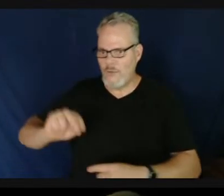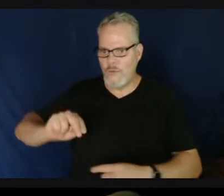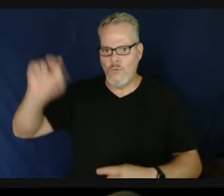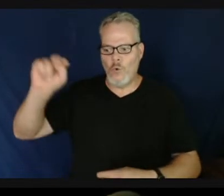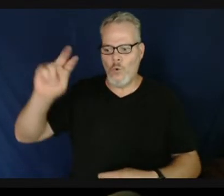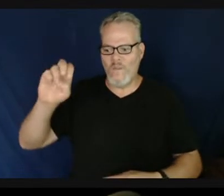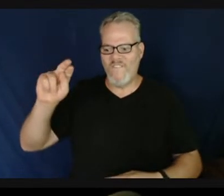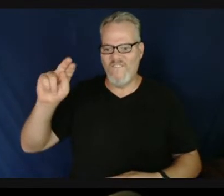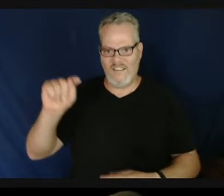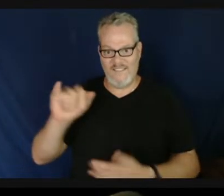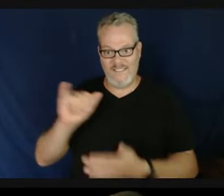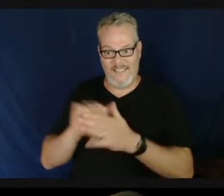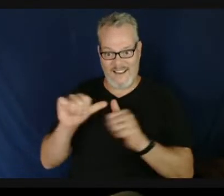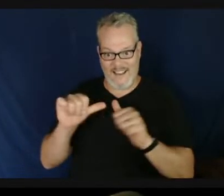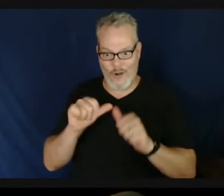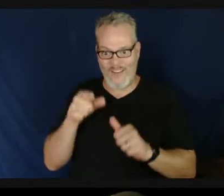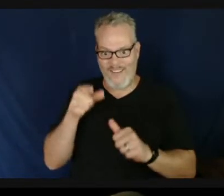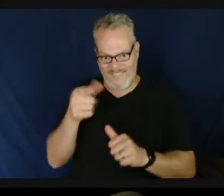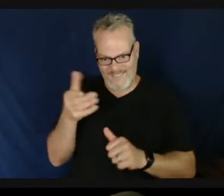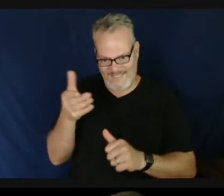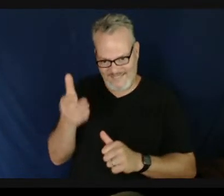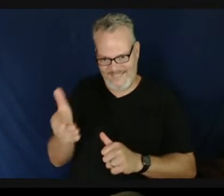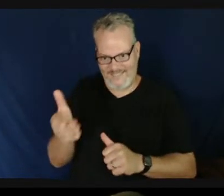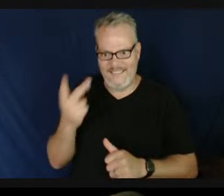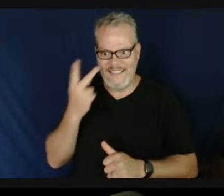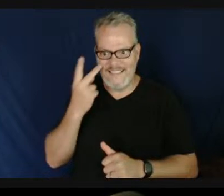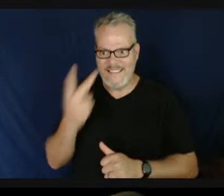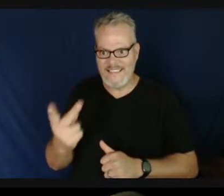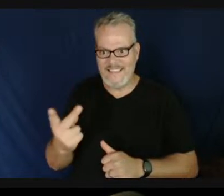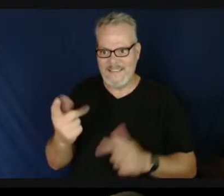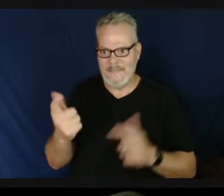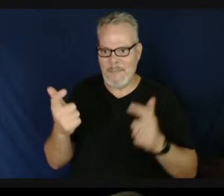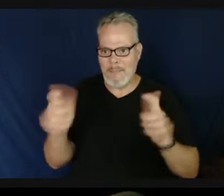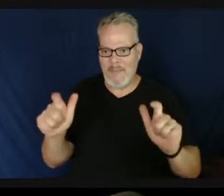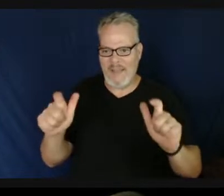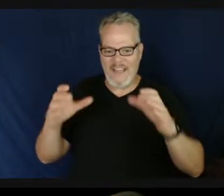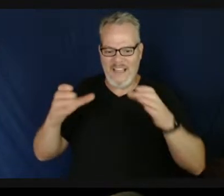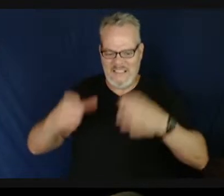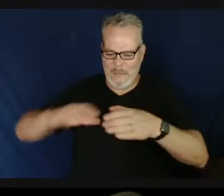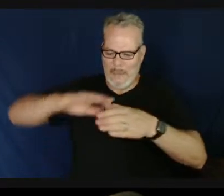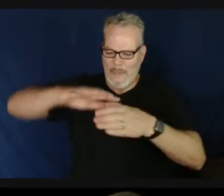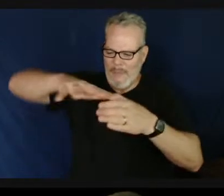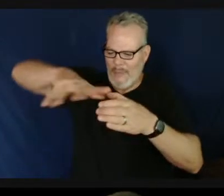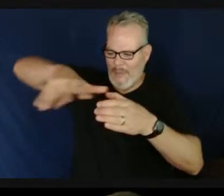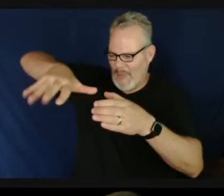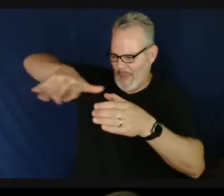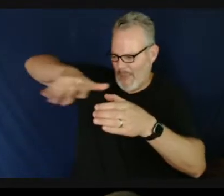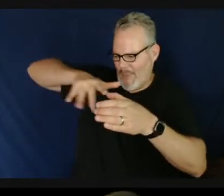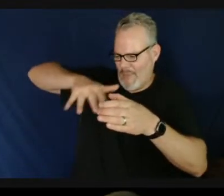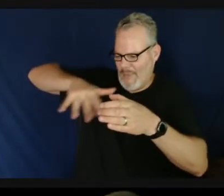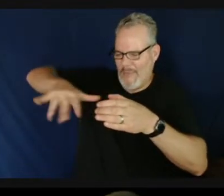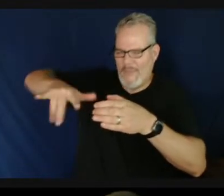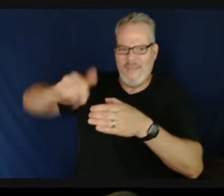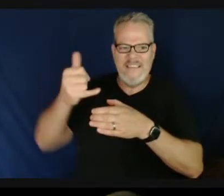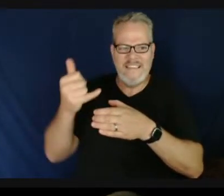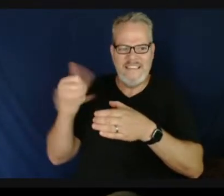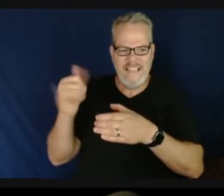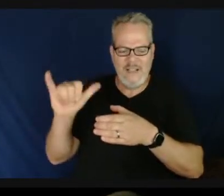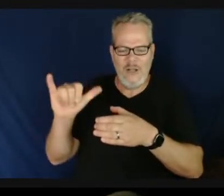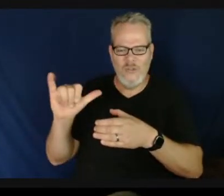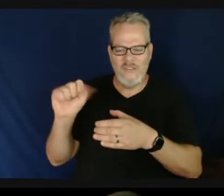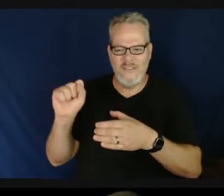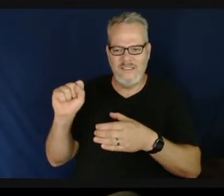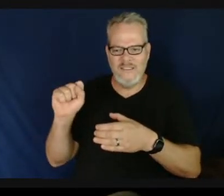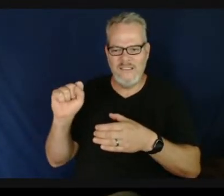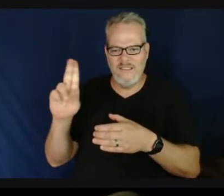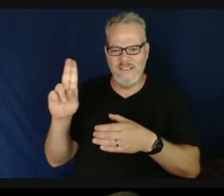image right here. So there's that big patch of sulfur deposits on the edge of the